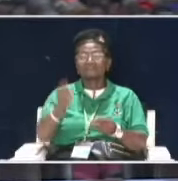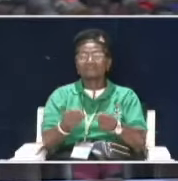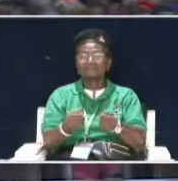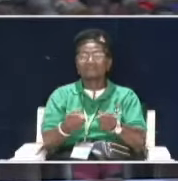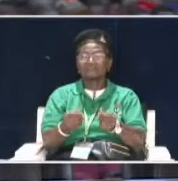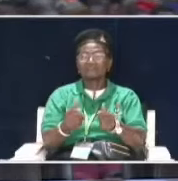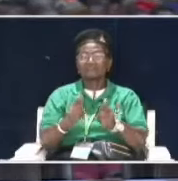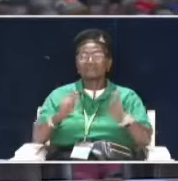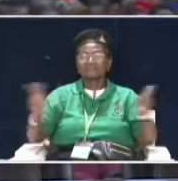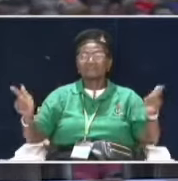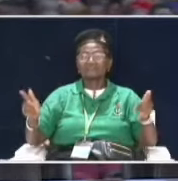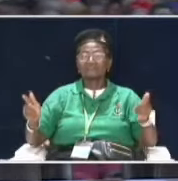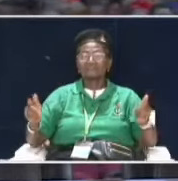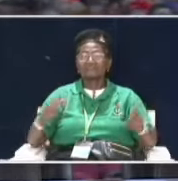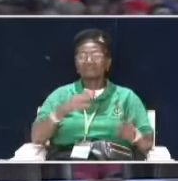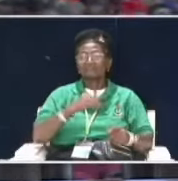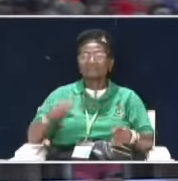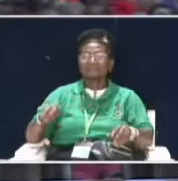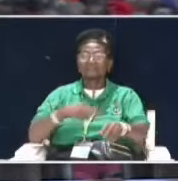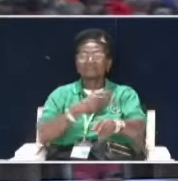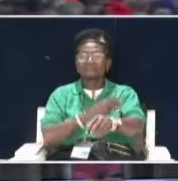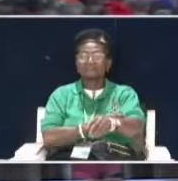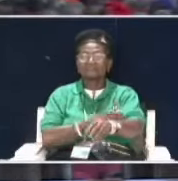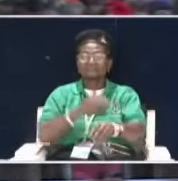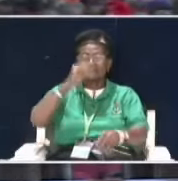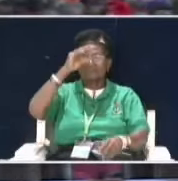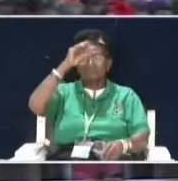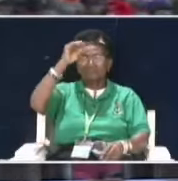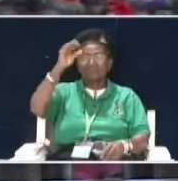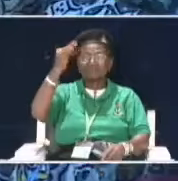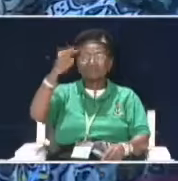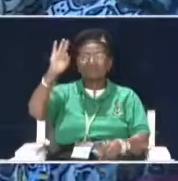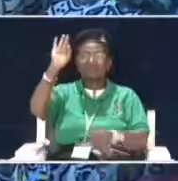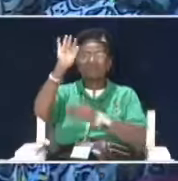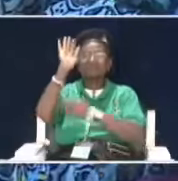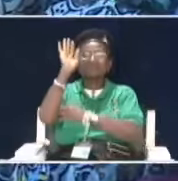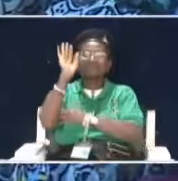great and mighty men of God,